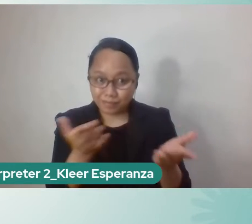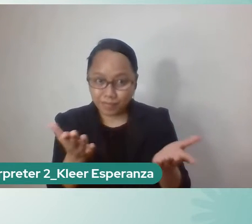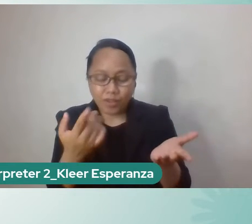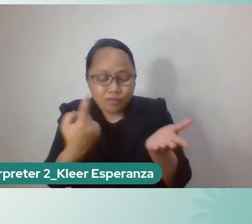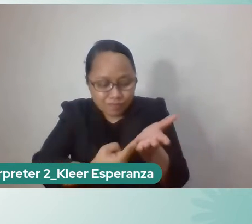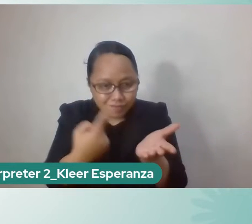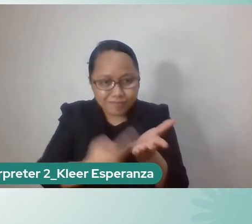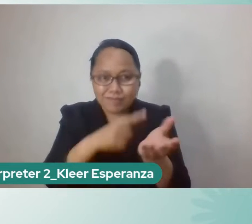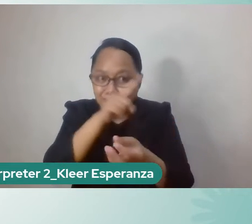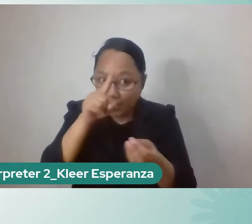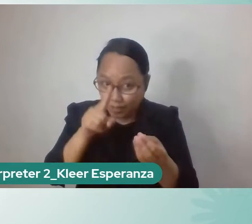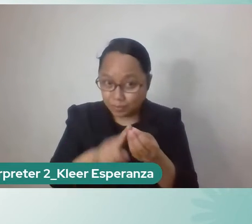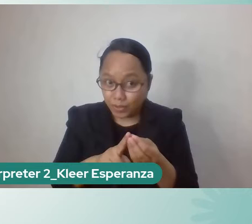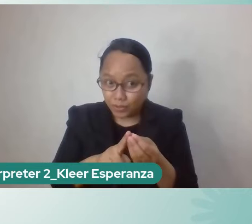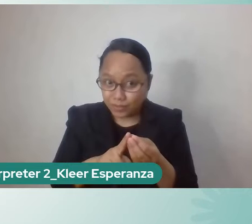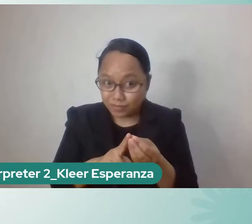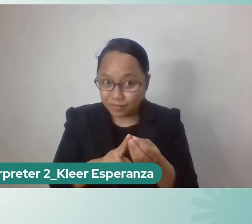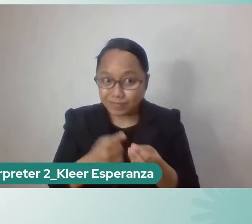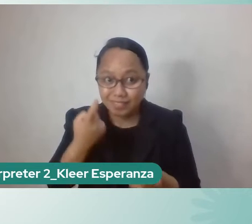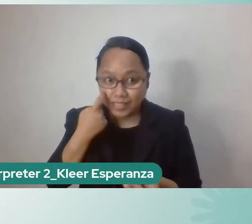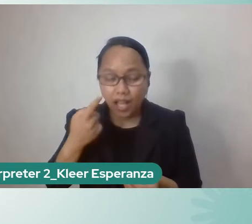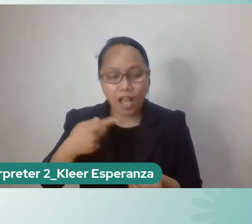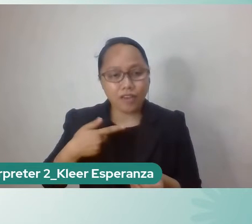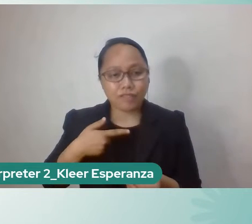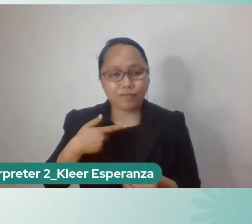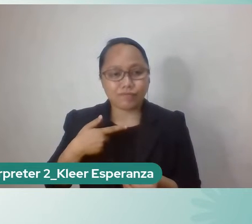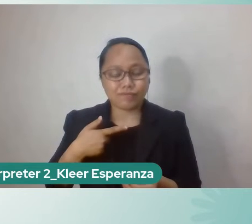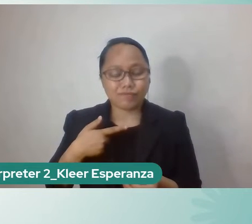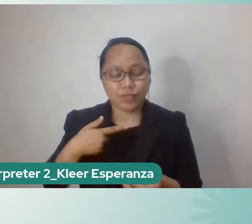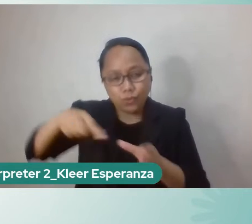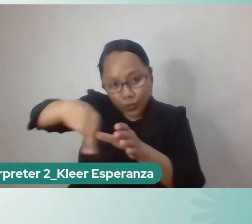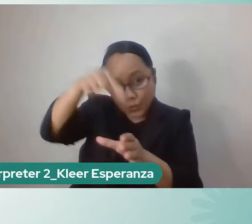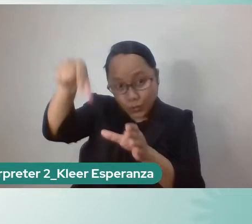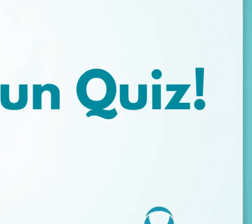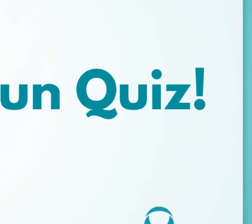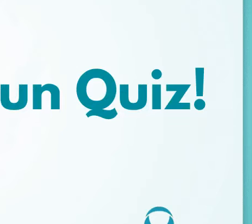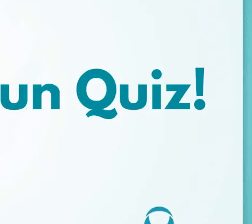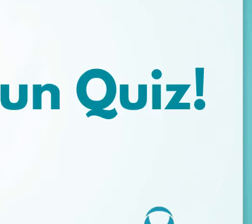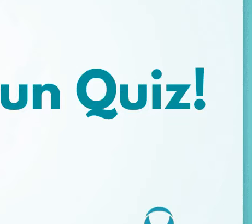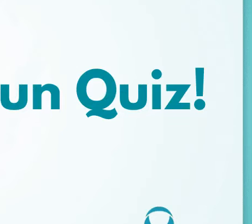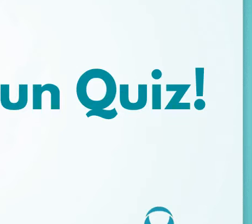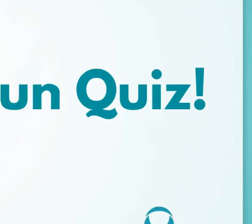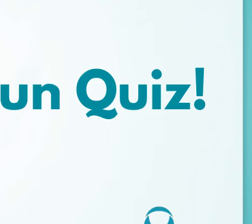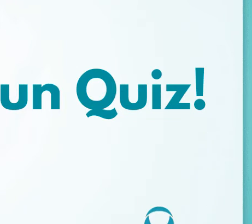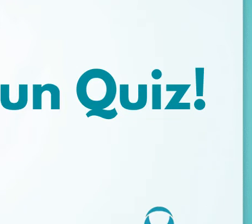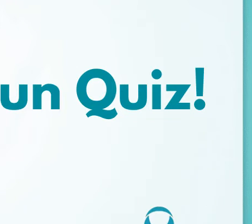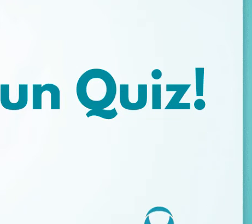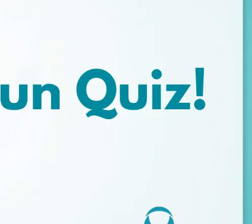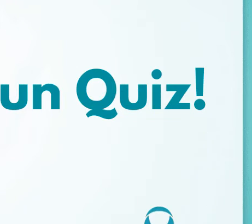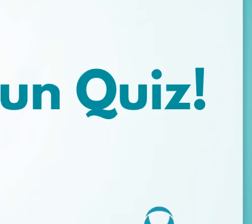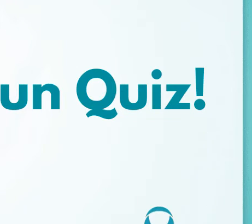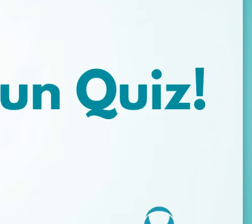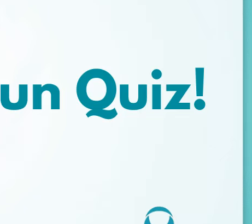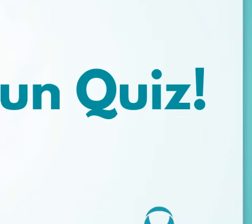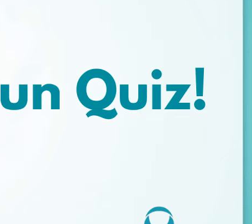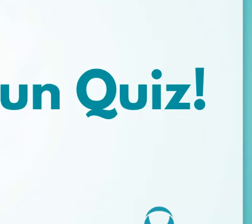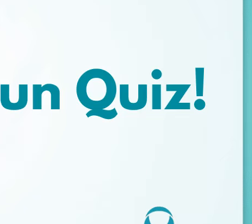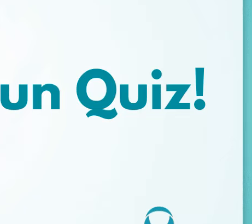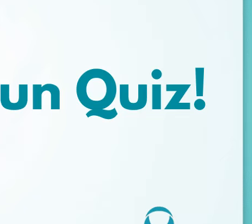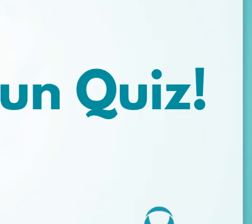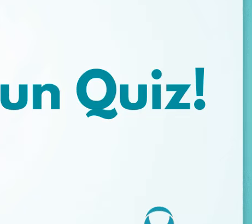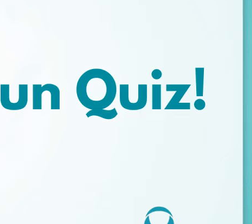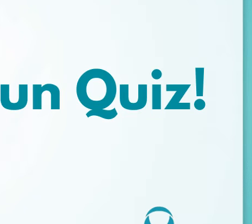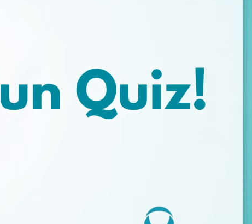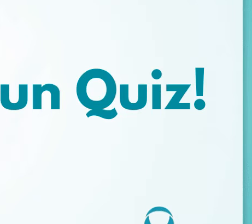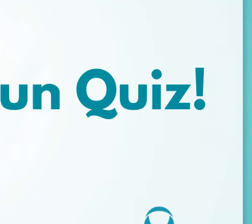check or sort of a quiz. And of course, we'll be giving out some fun, healthy prizes. Our fun